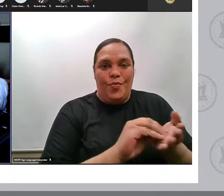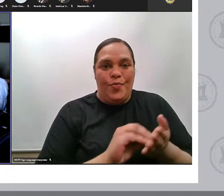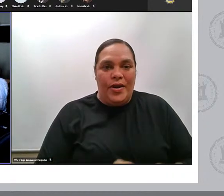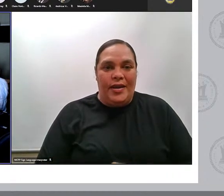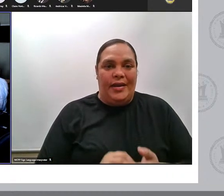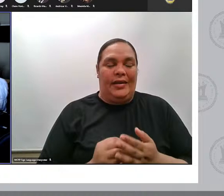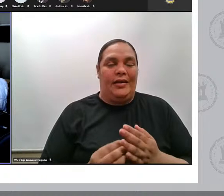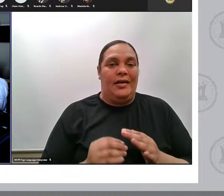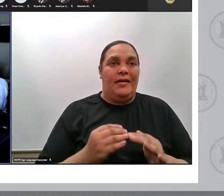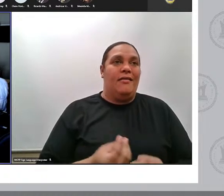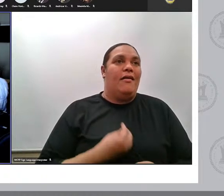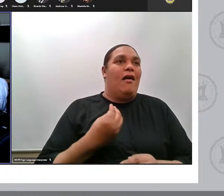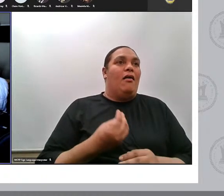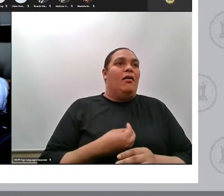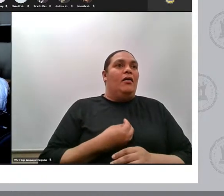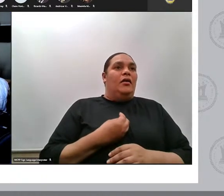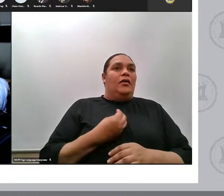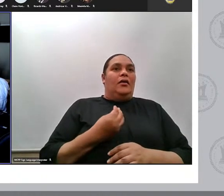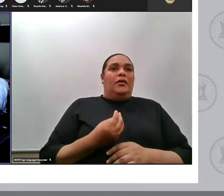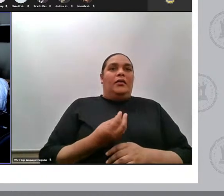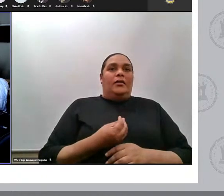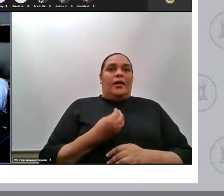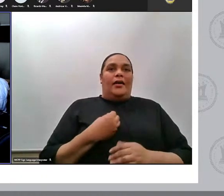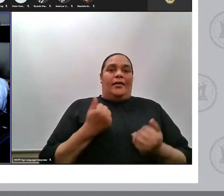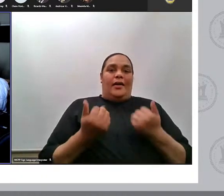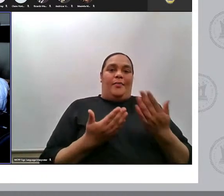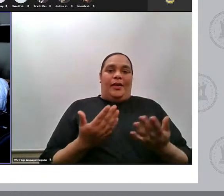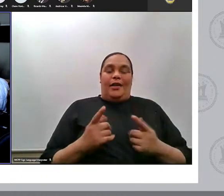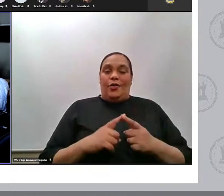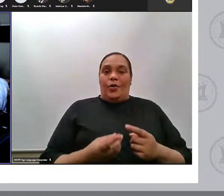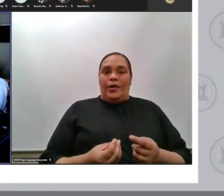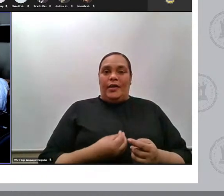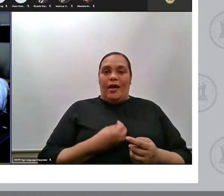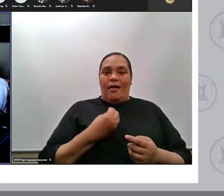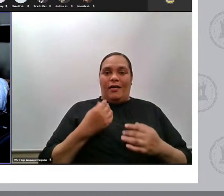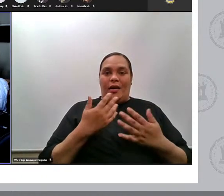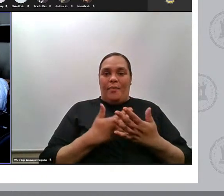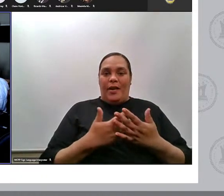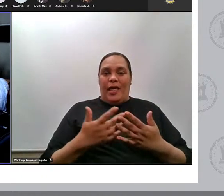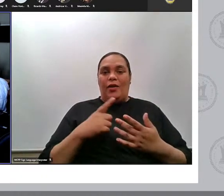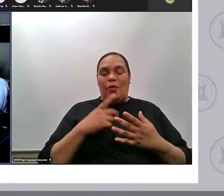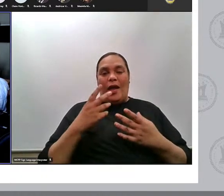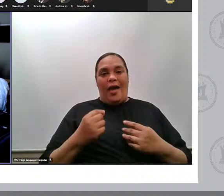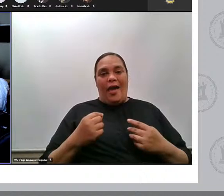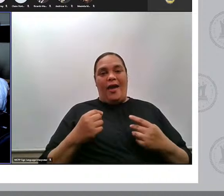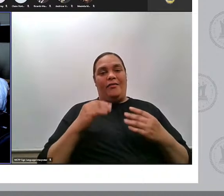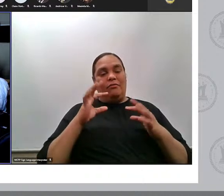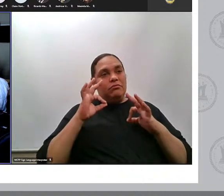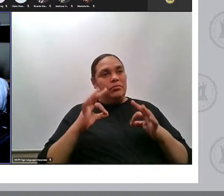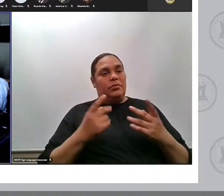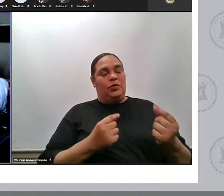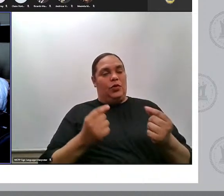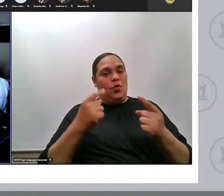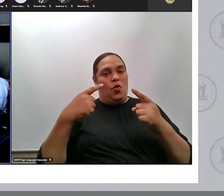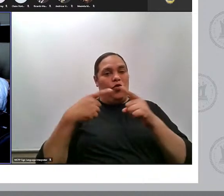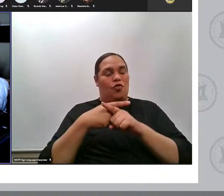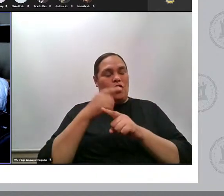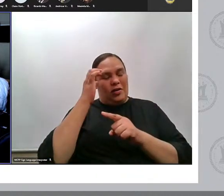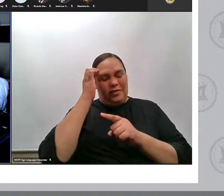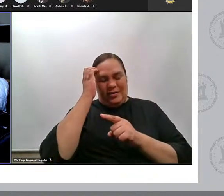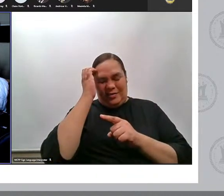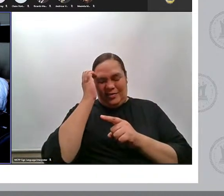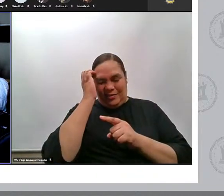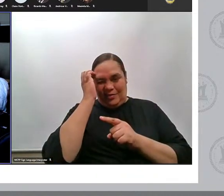some younger applicants or younger blood so that there's this cross-fertilization or the cross-pollination